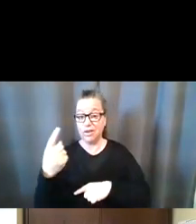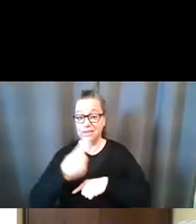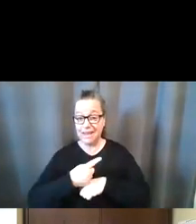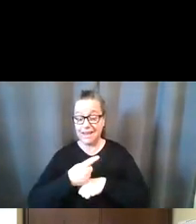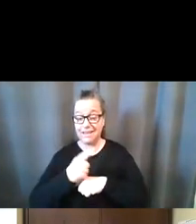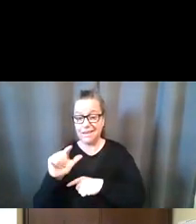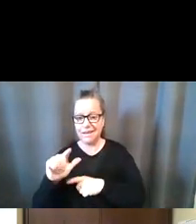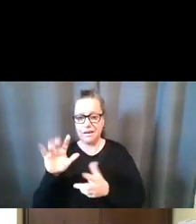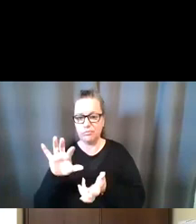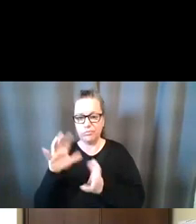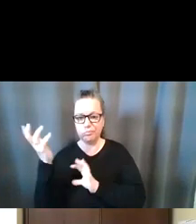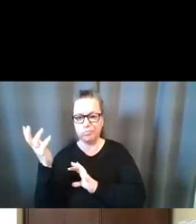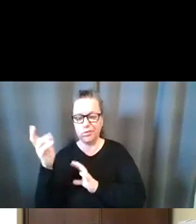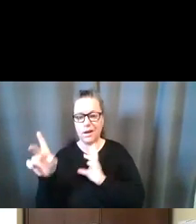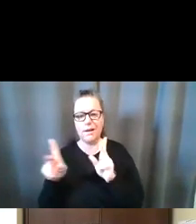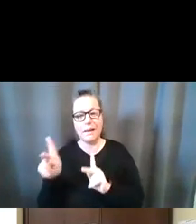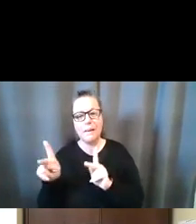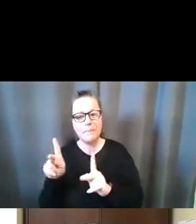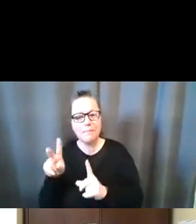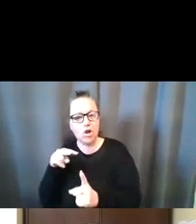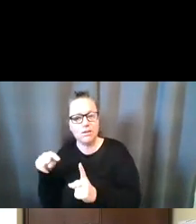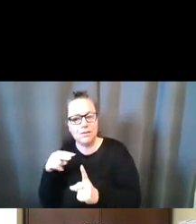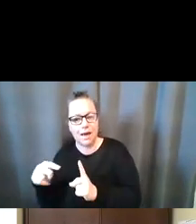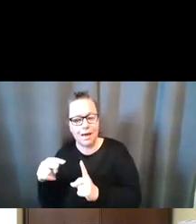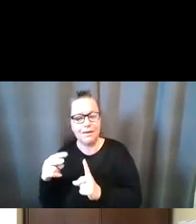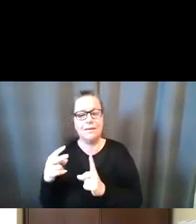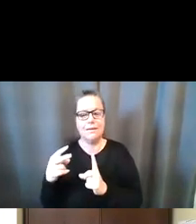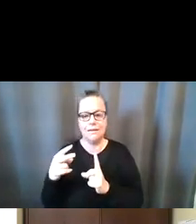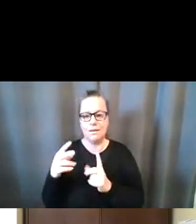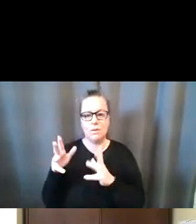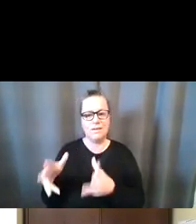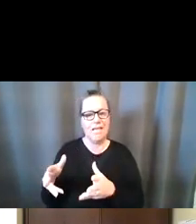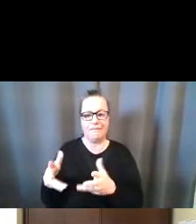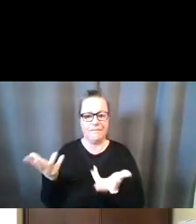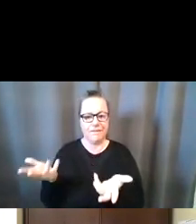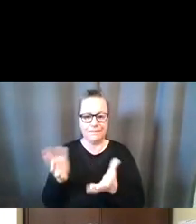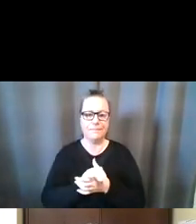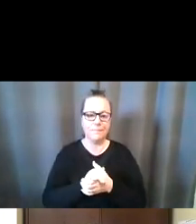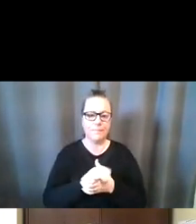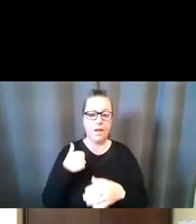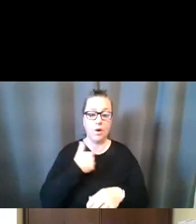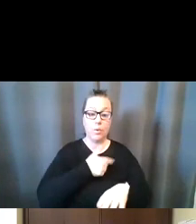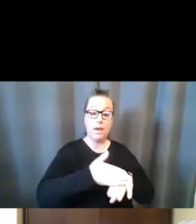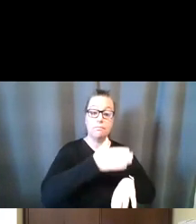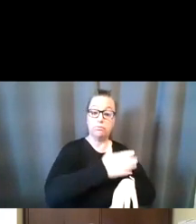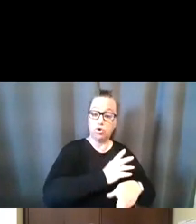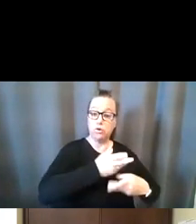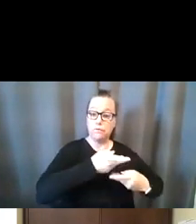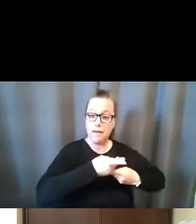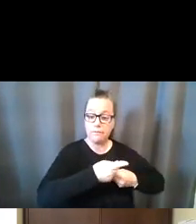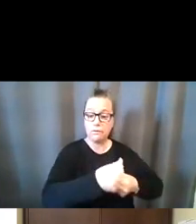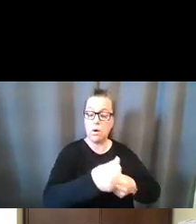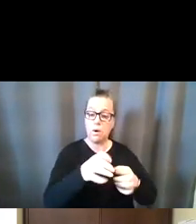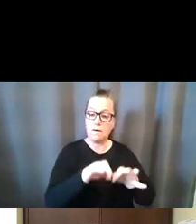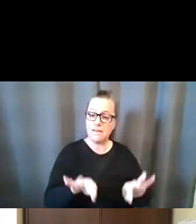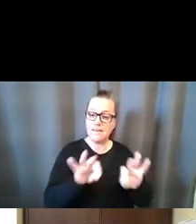total mess. The people side of the change coin was left to chance. We improved the flow of a key process,